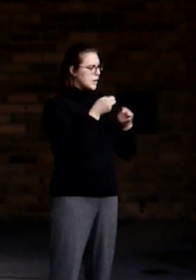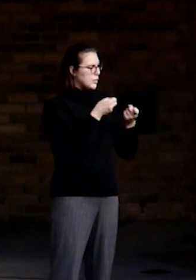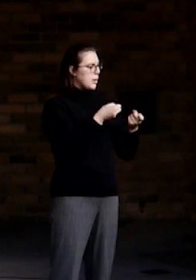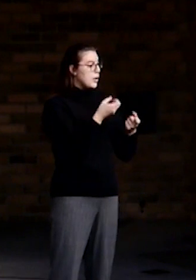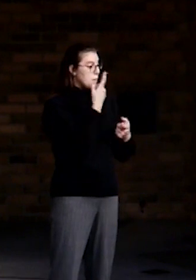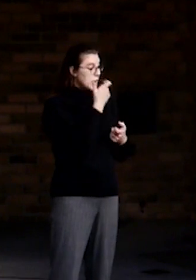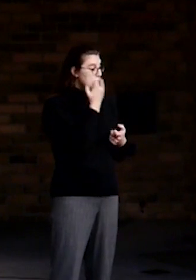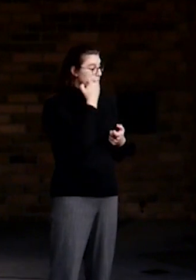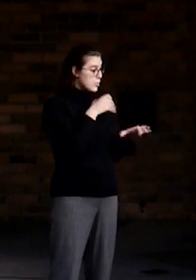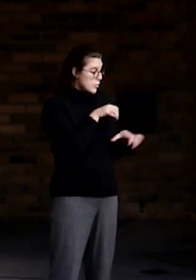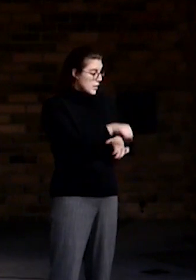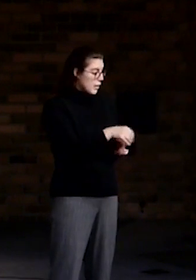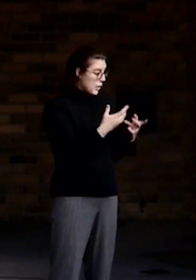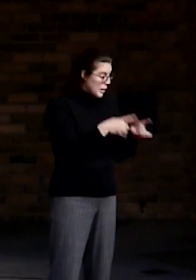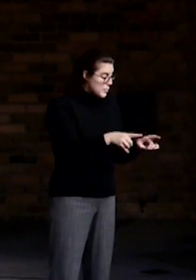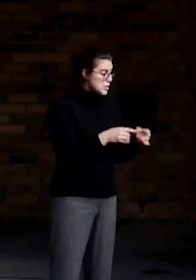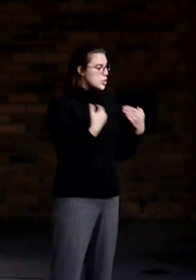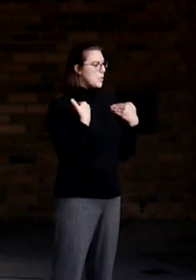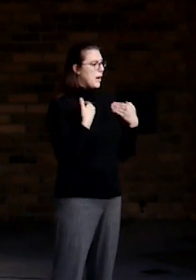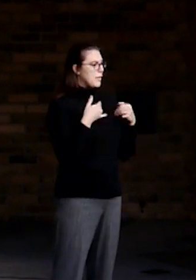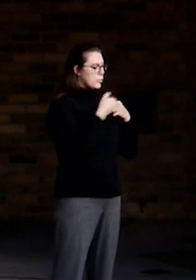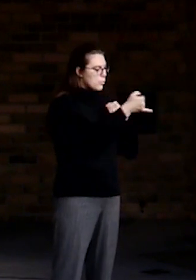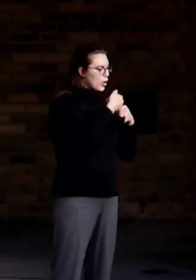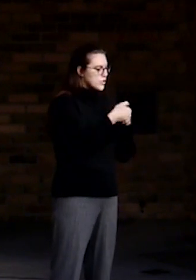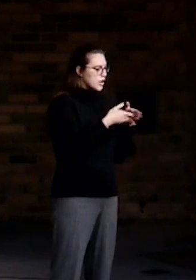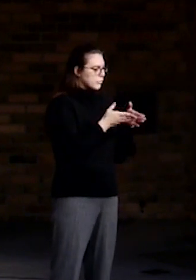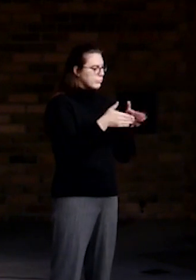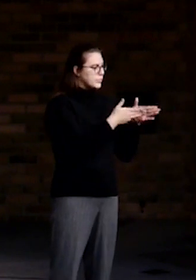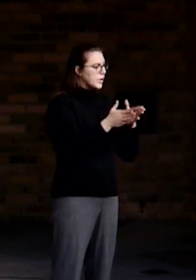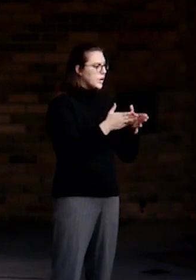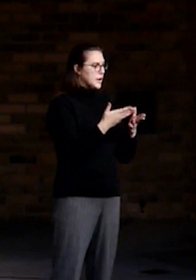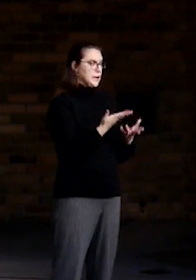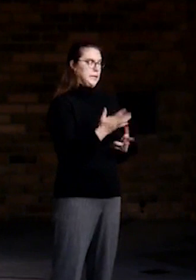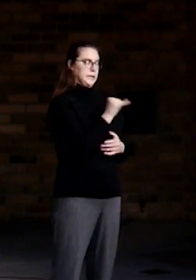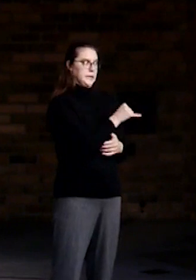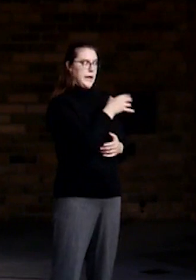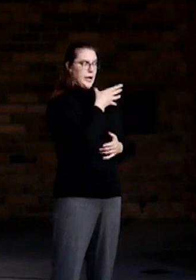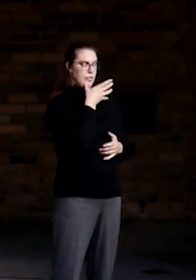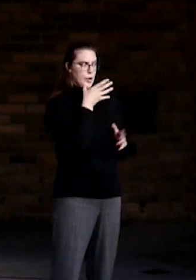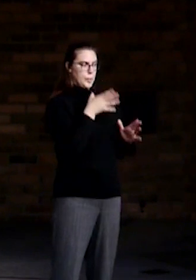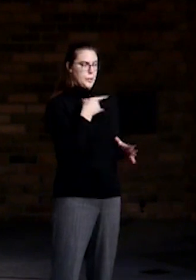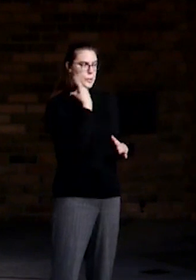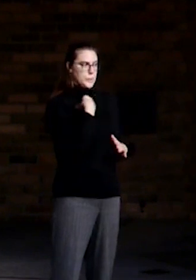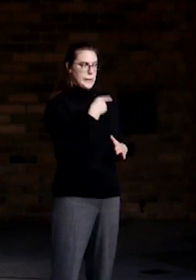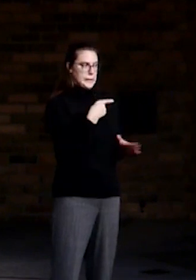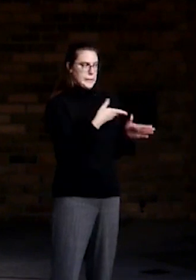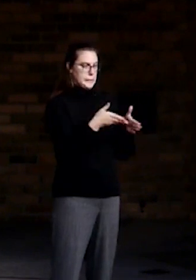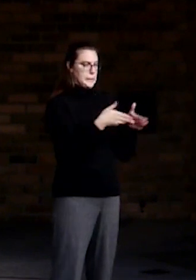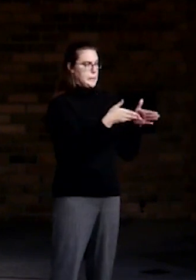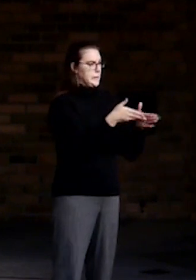happens? You end up having crooked rows, and you don't want the neighbors saying how crazy that farmer is to have all those crooked rows. And